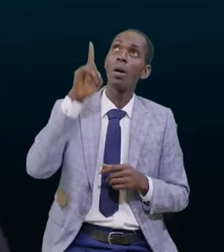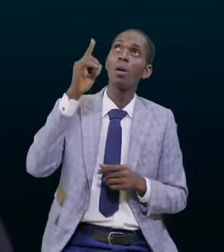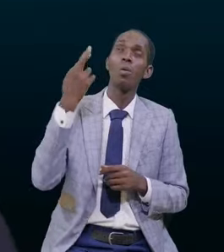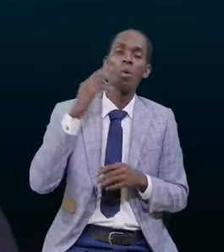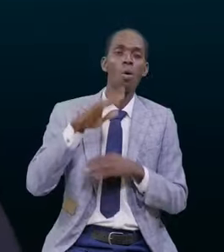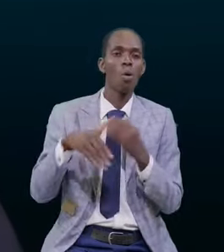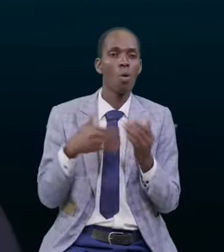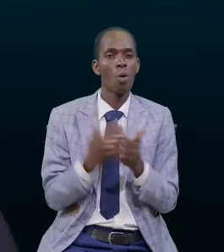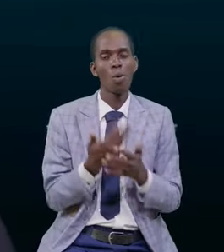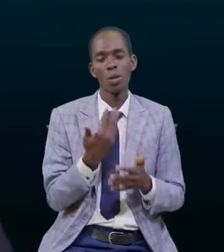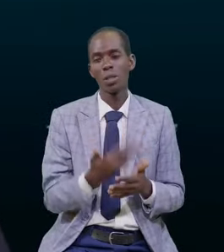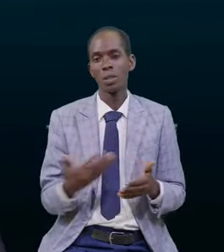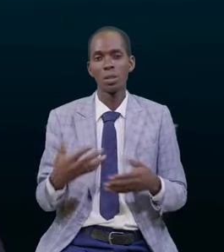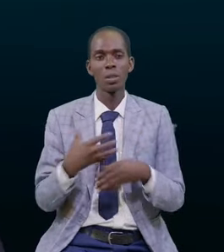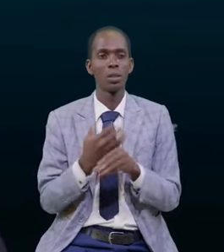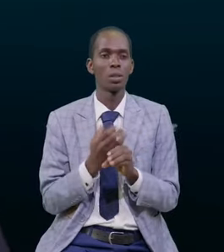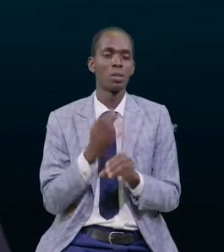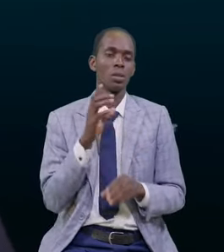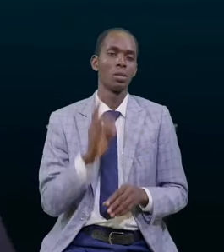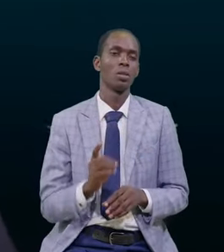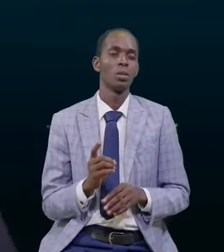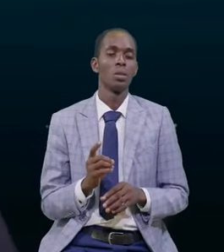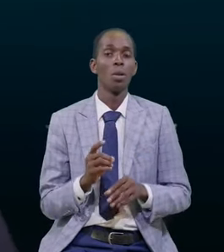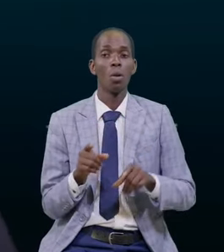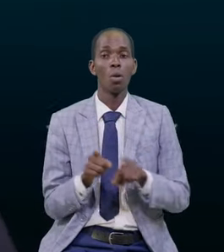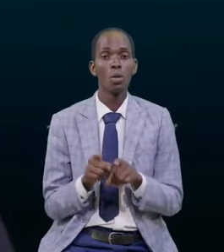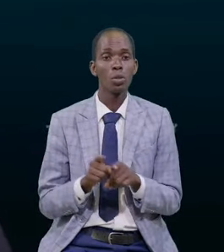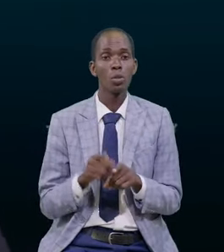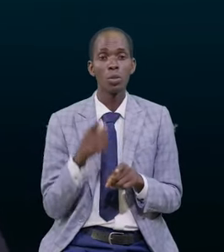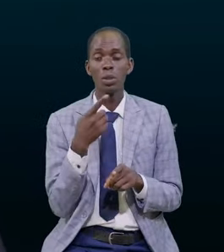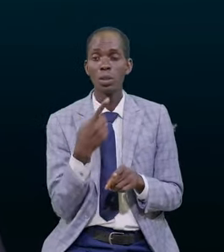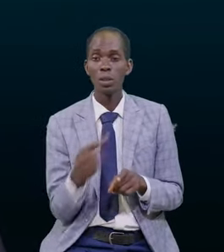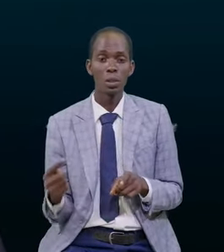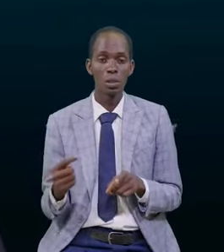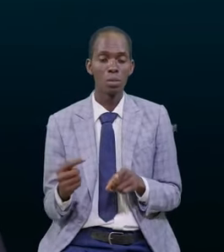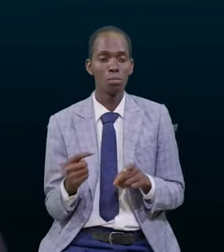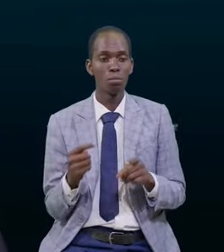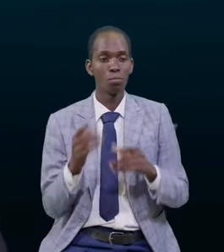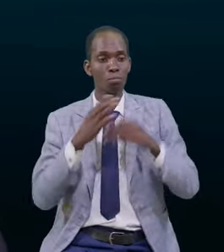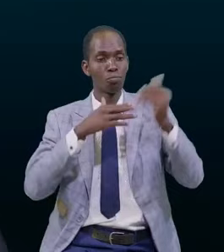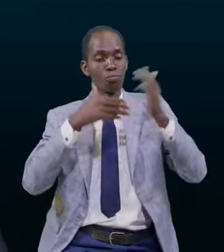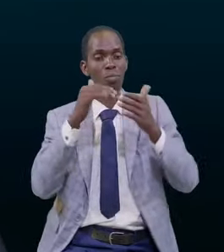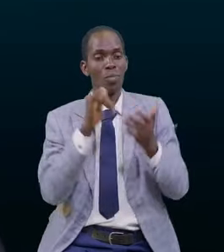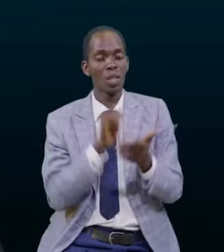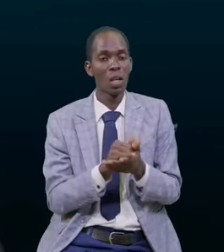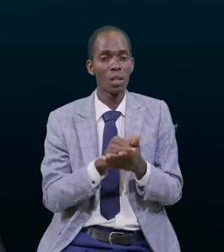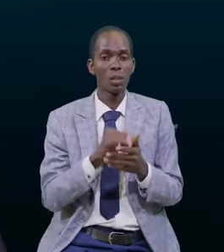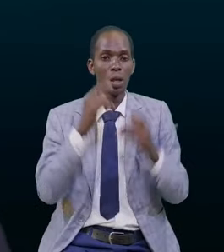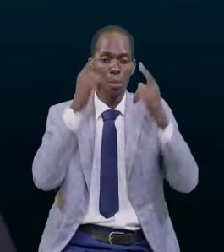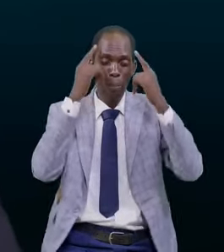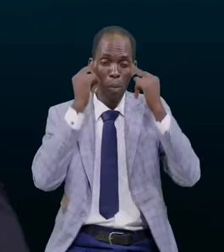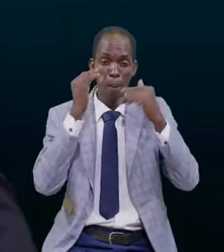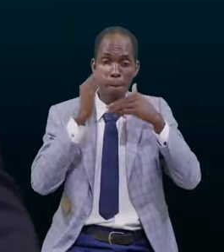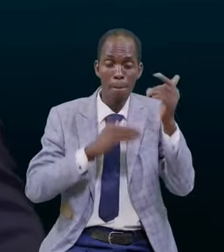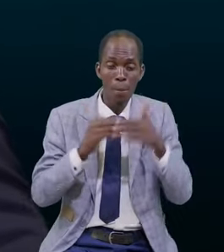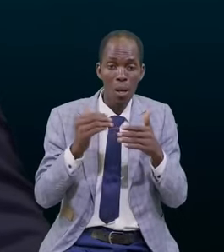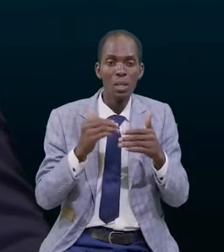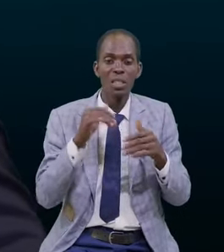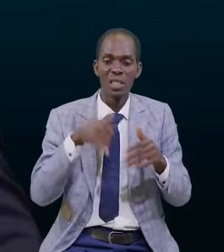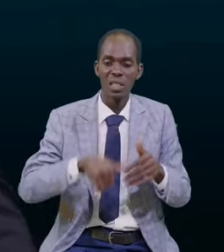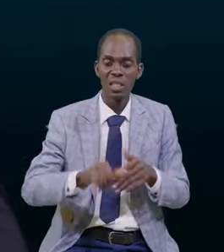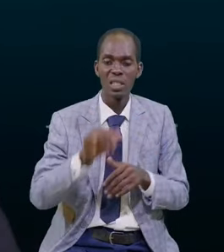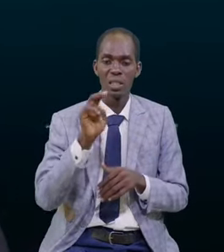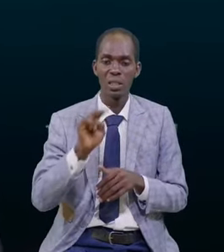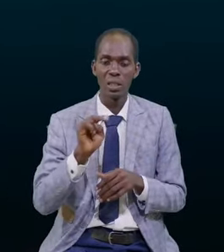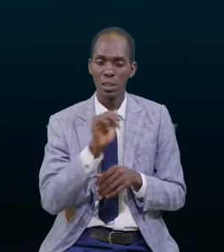that Moses built in the wilderness he needed a pattern shown him or else he wouldn't know what to build for by him were all